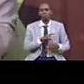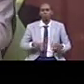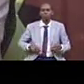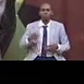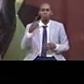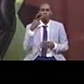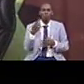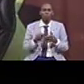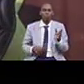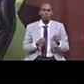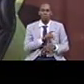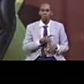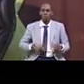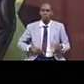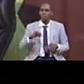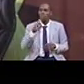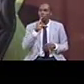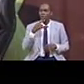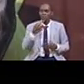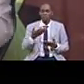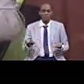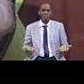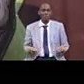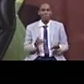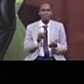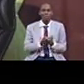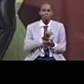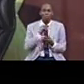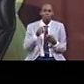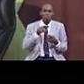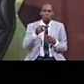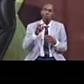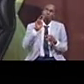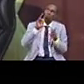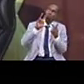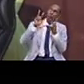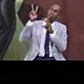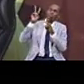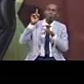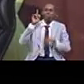is saying there? He's saying that when you behold him and you see him, then